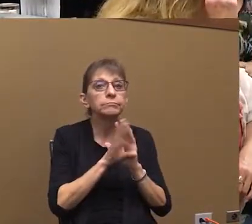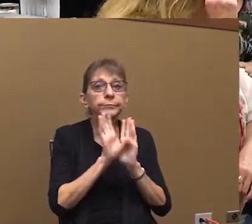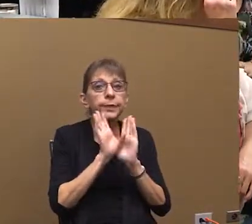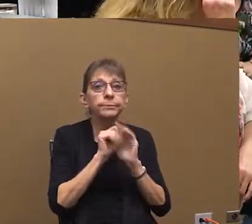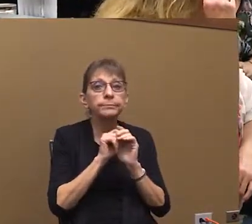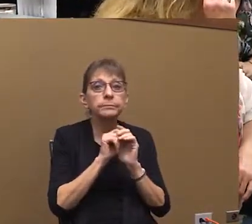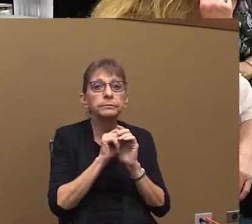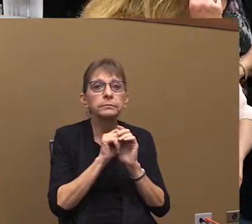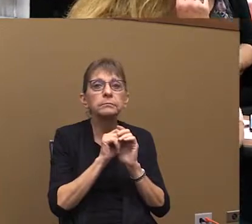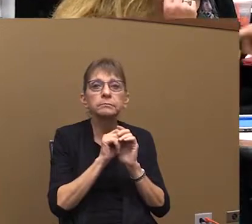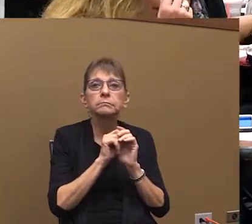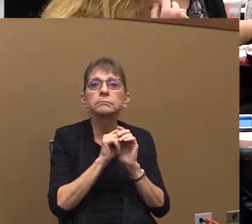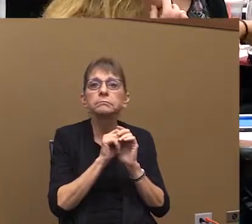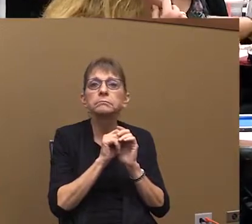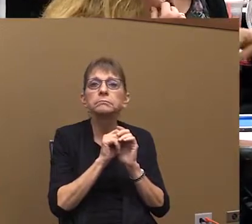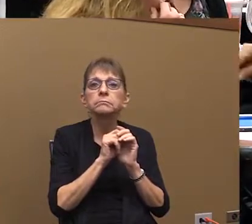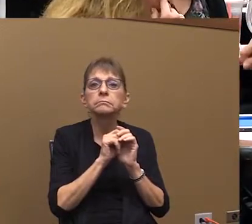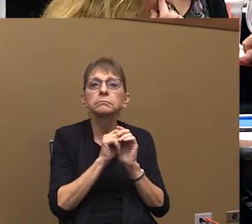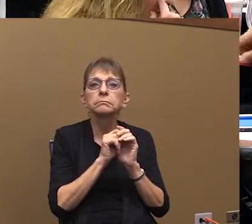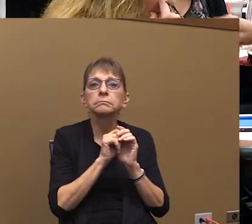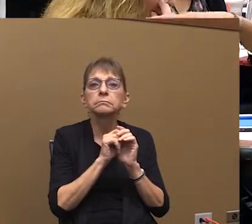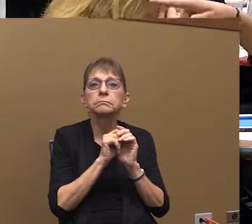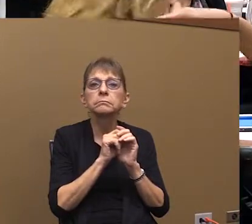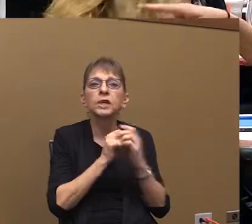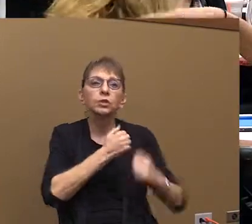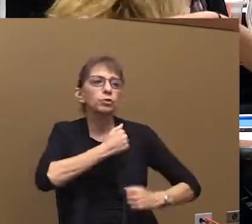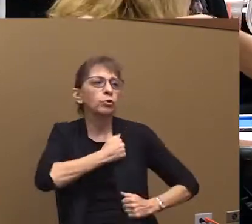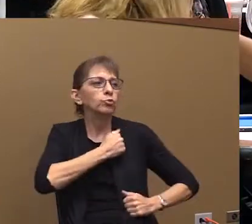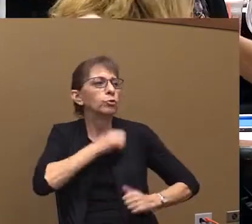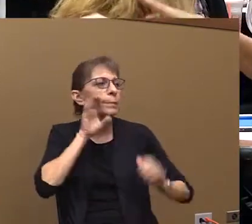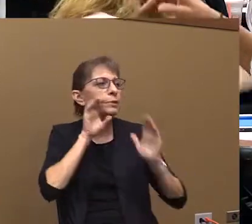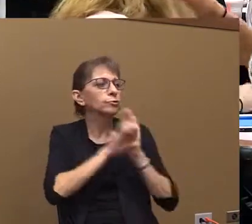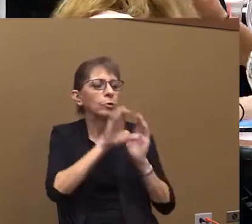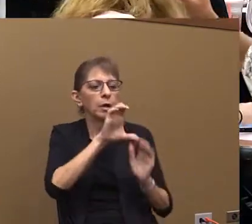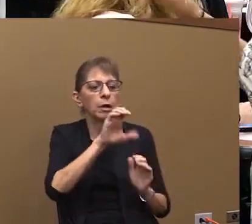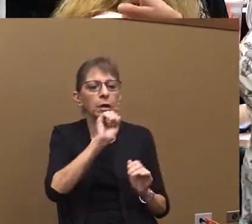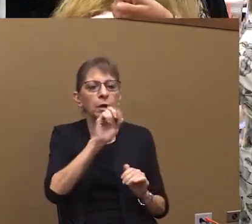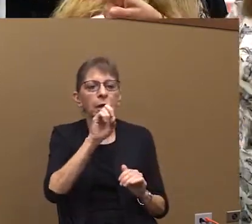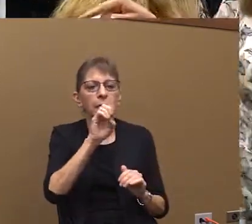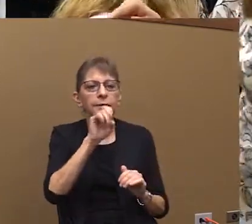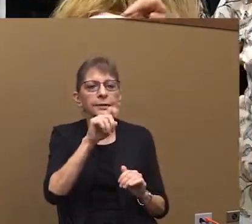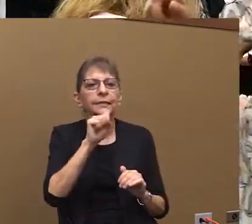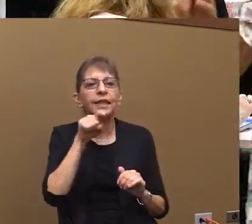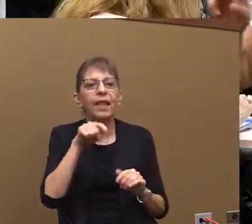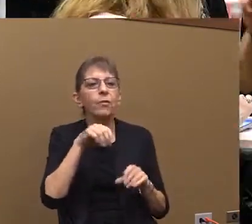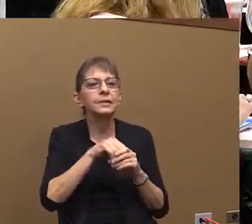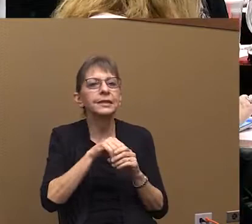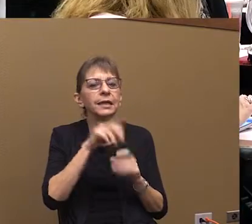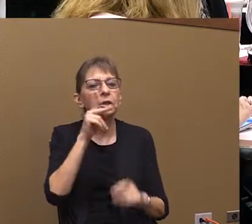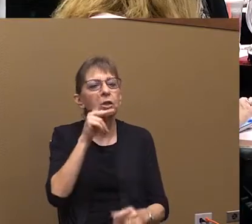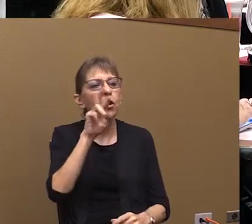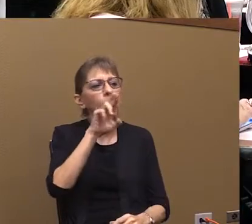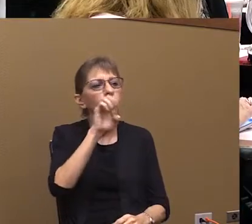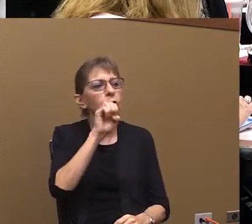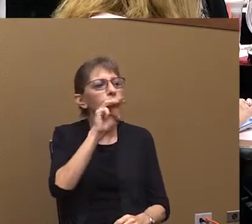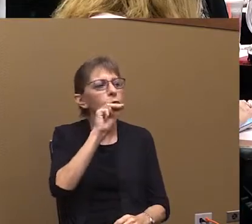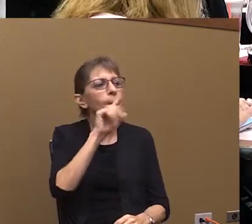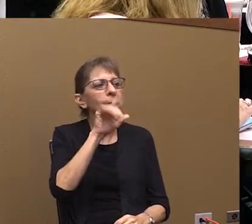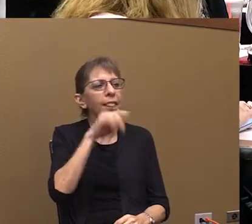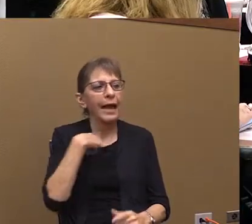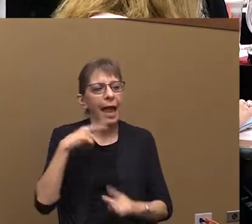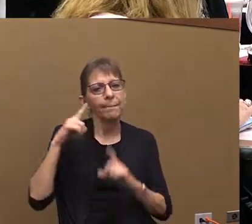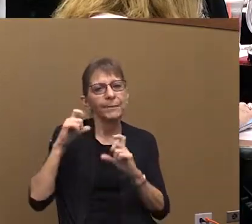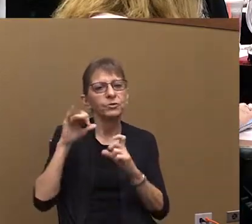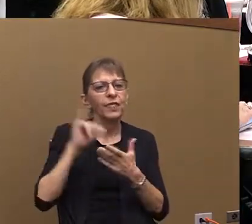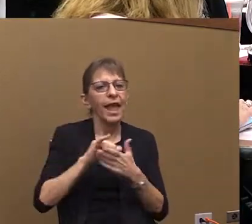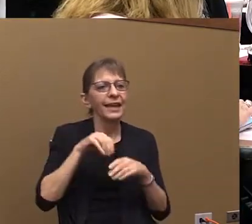Okay. What? The soldier's picture, that was in the Kremlin. That's where I took